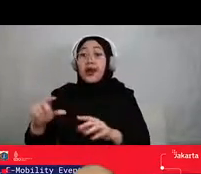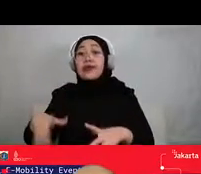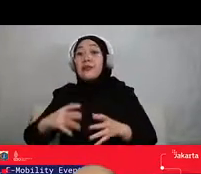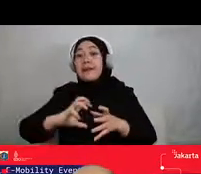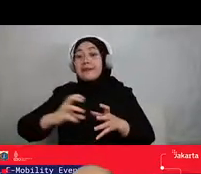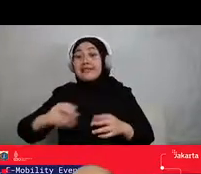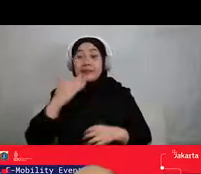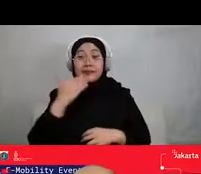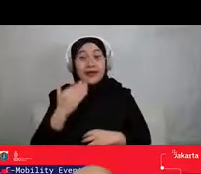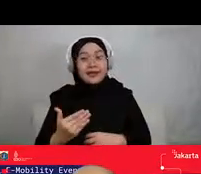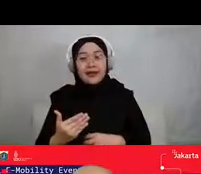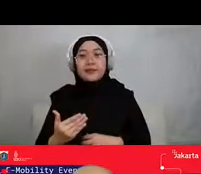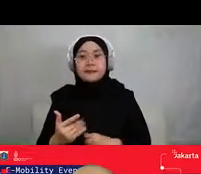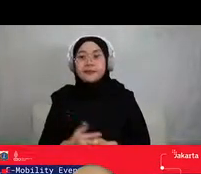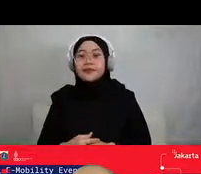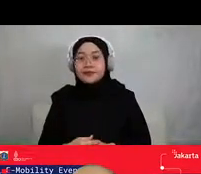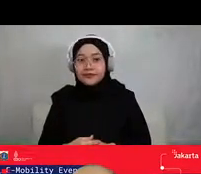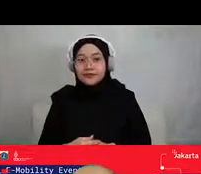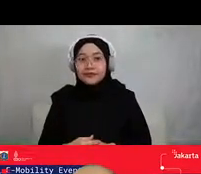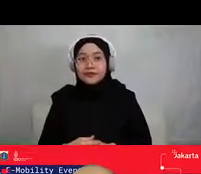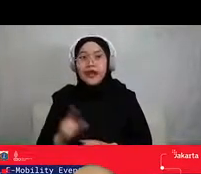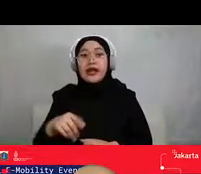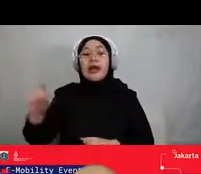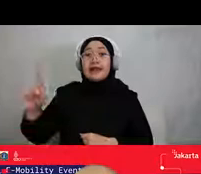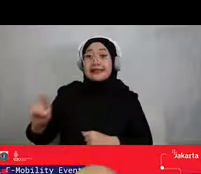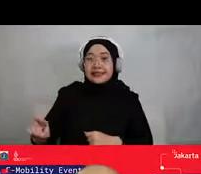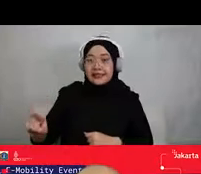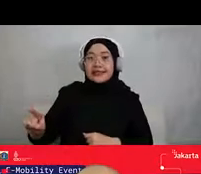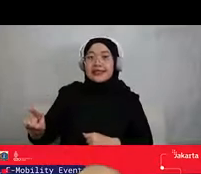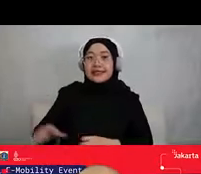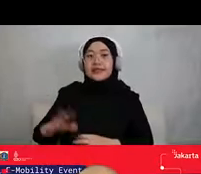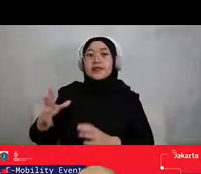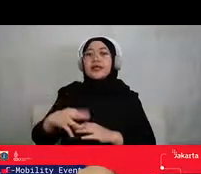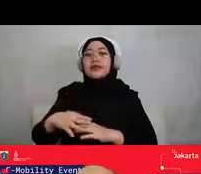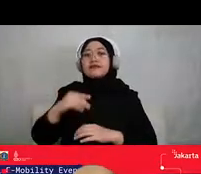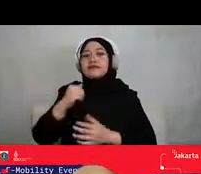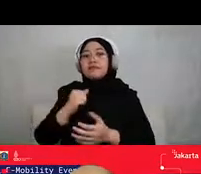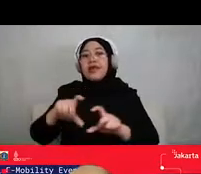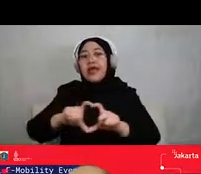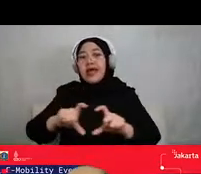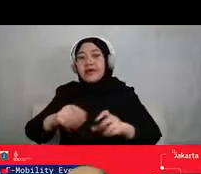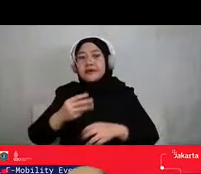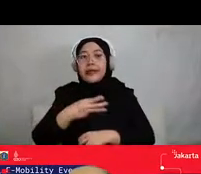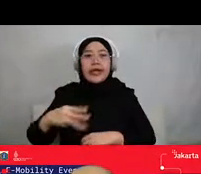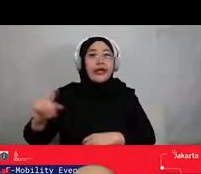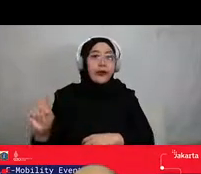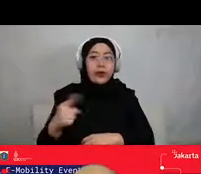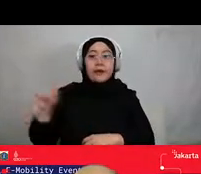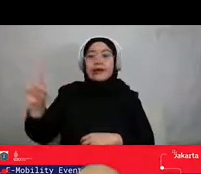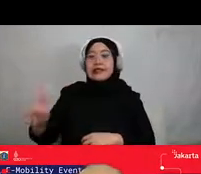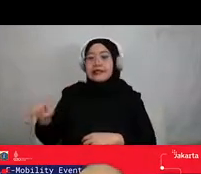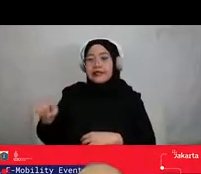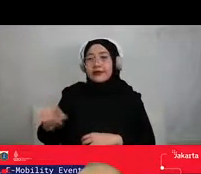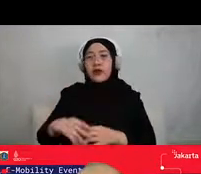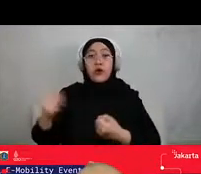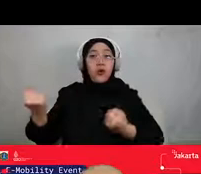grid electricity, that is the primary source. In terms of fuel cell electric vehicles, it would be the hydrogen that would be the